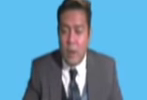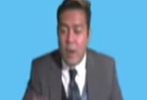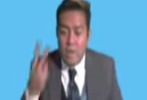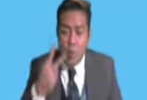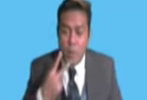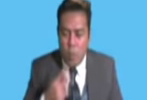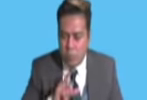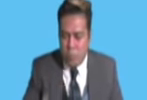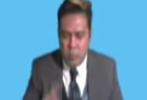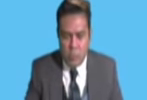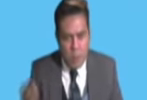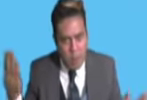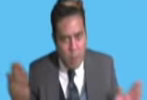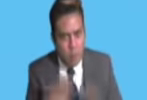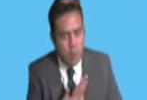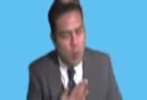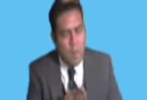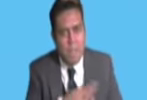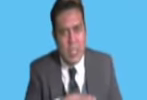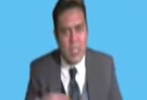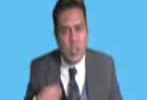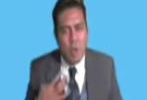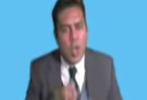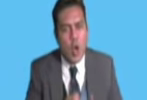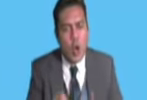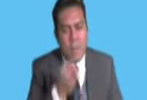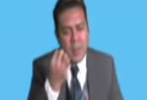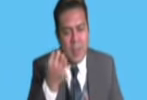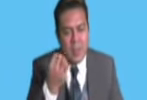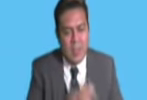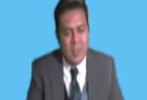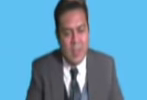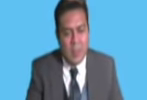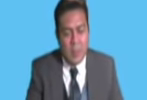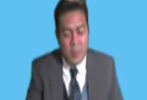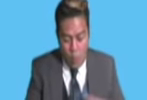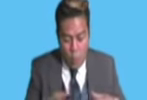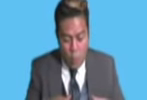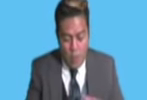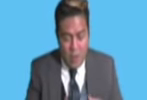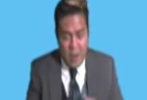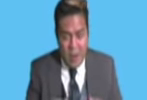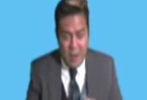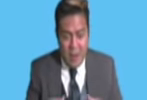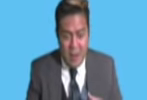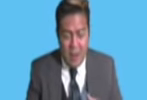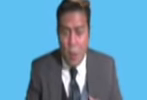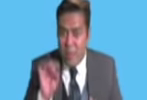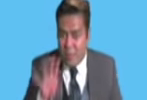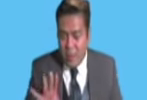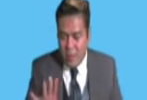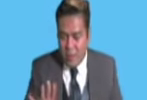Vodafone reported directly to the Ministry of Economy. The Ministry of Economy coordinates with the 10